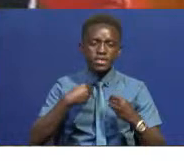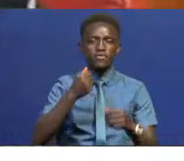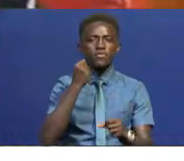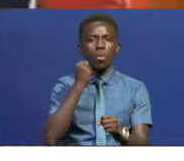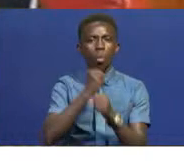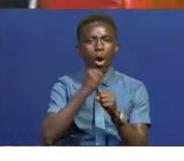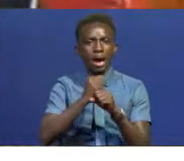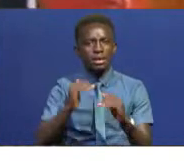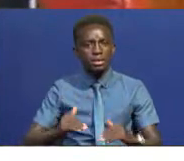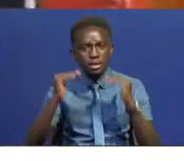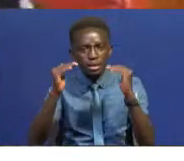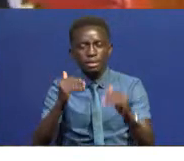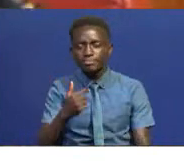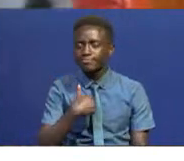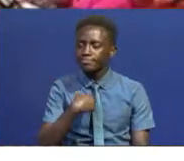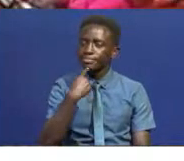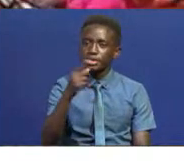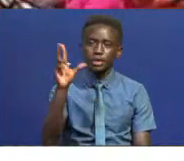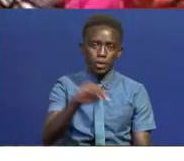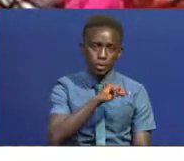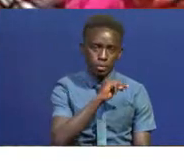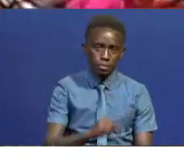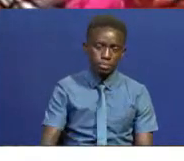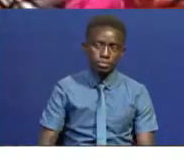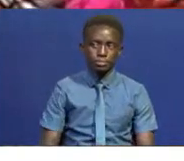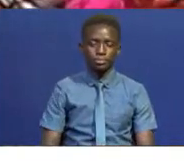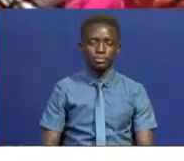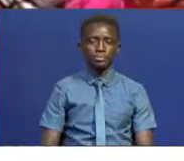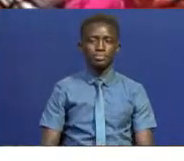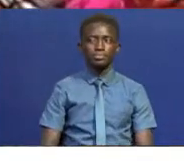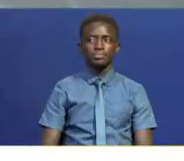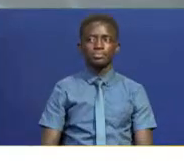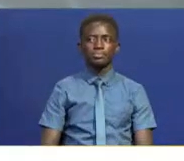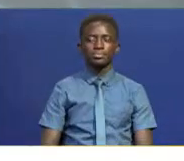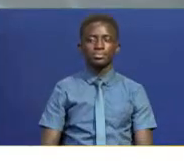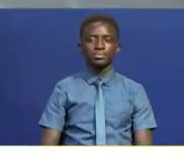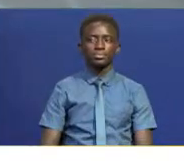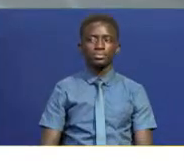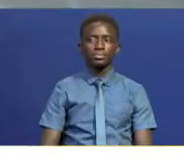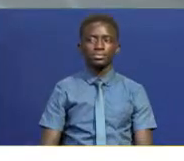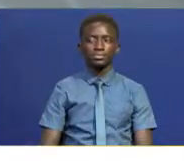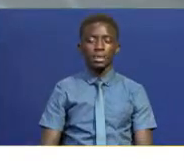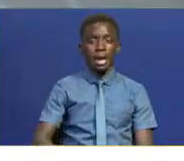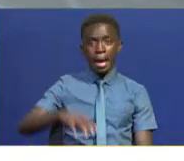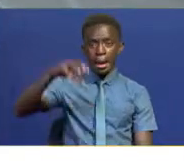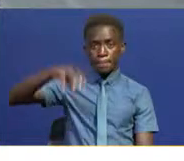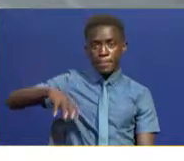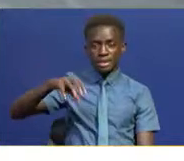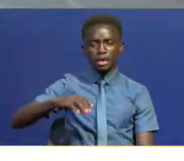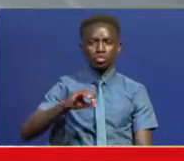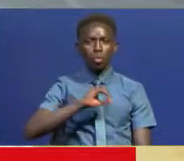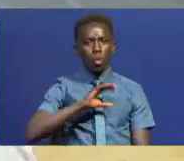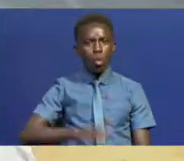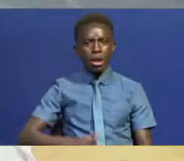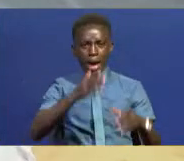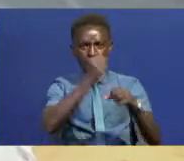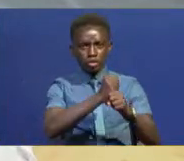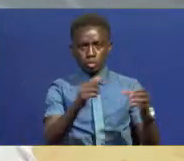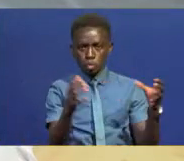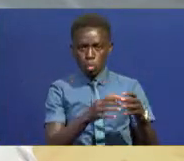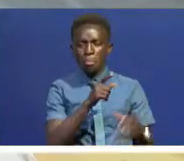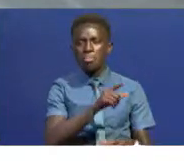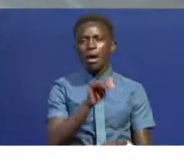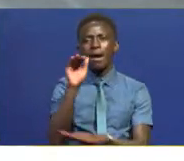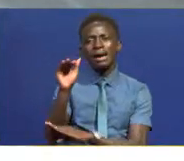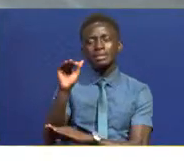am. We say no to that, Madam Speaker. Matatu Owners Association is calling